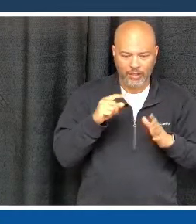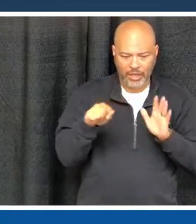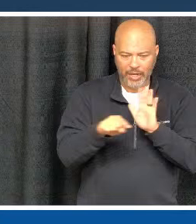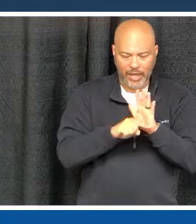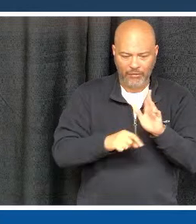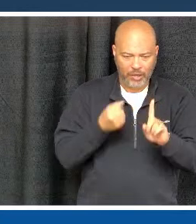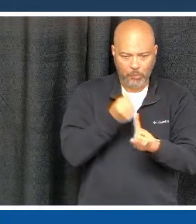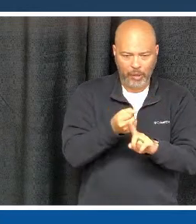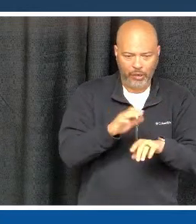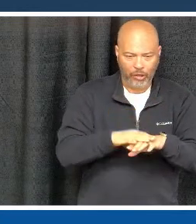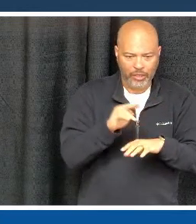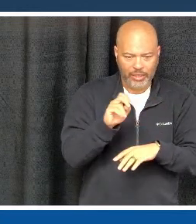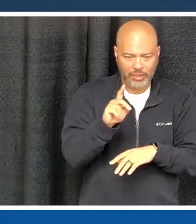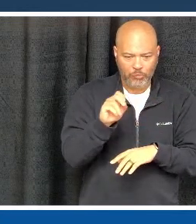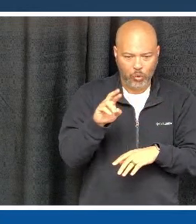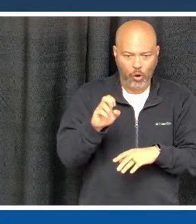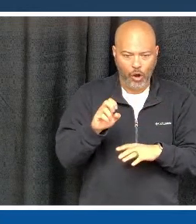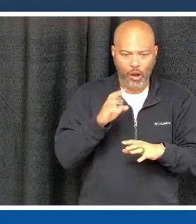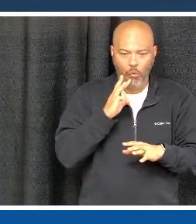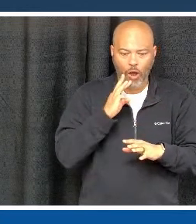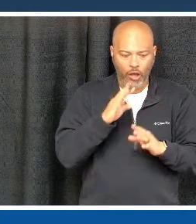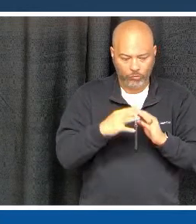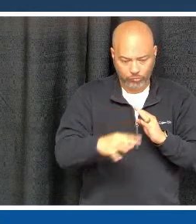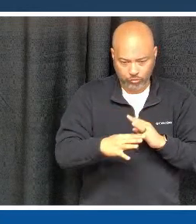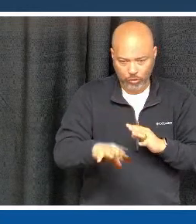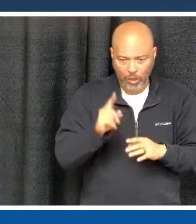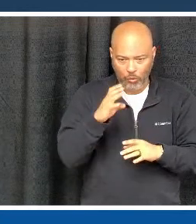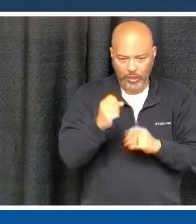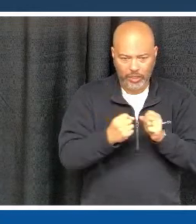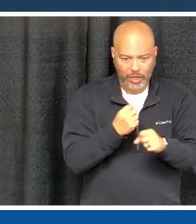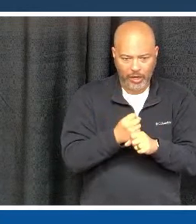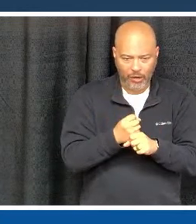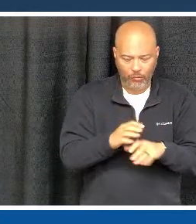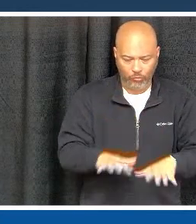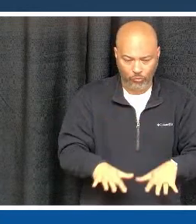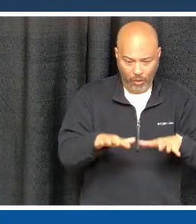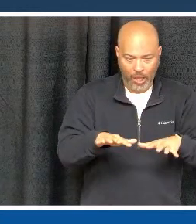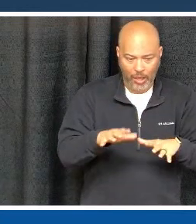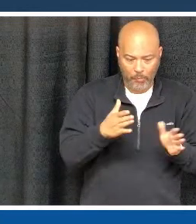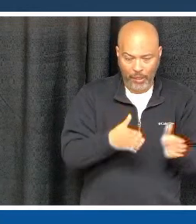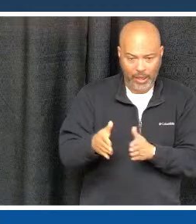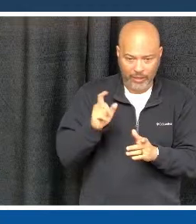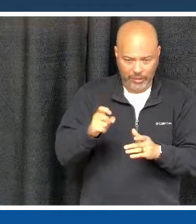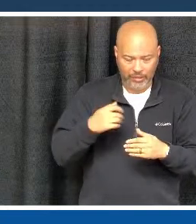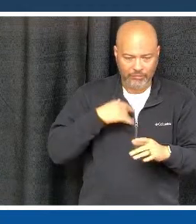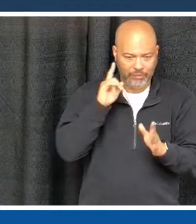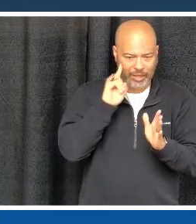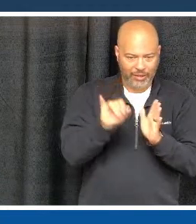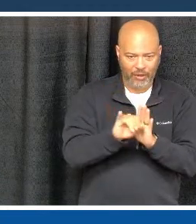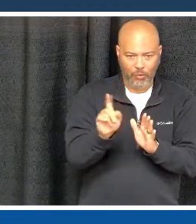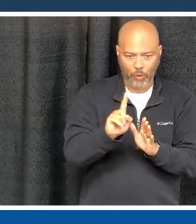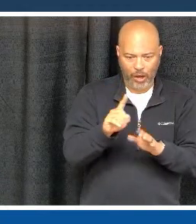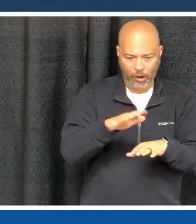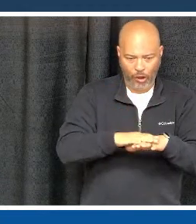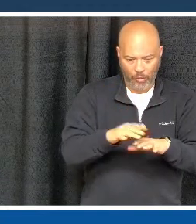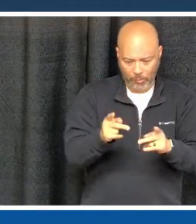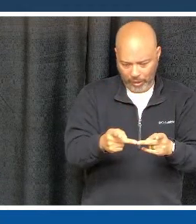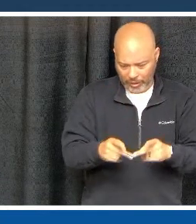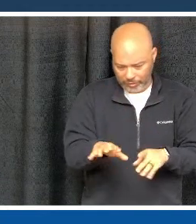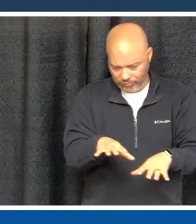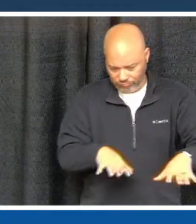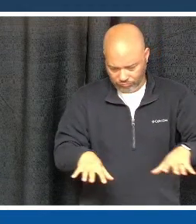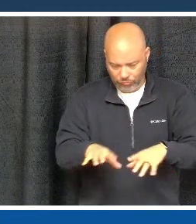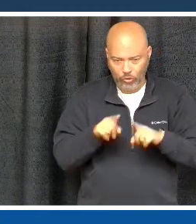Needmore Road. A drainage easement and a 100-year flood easement will likely be required, and they'll need to identify where that is on the site at the